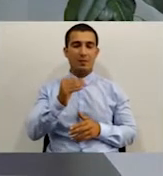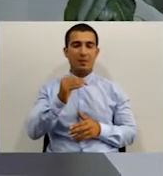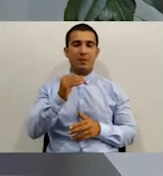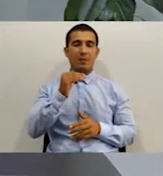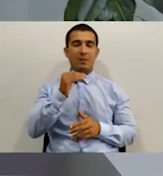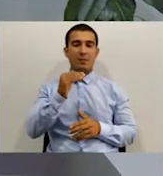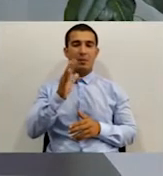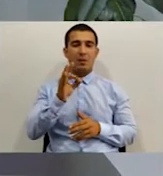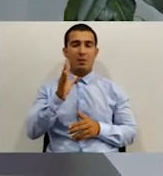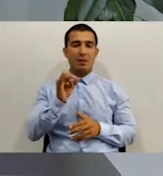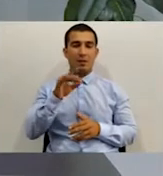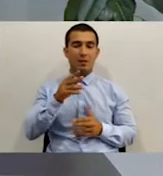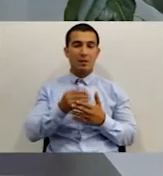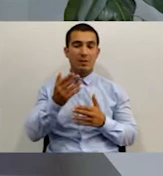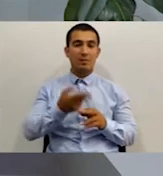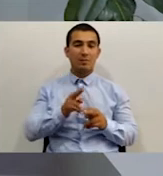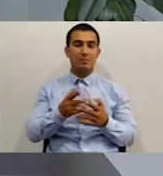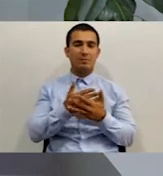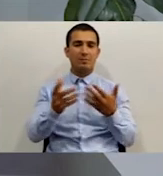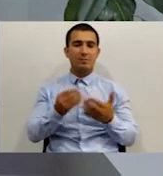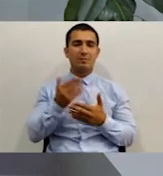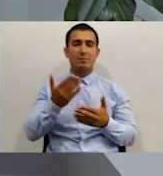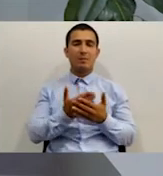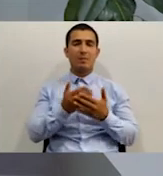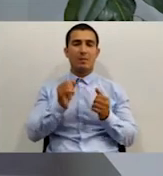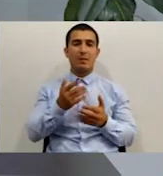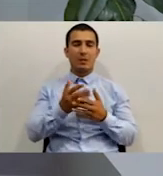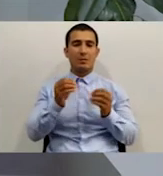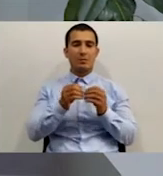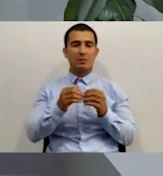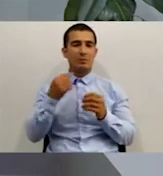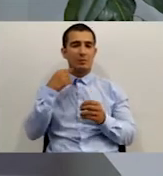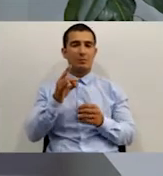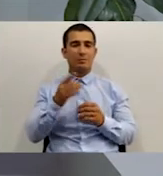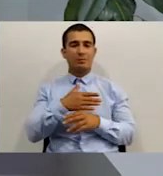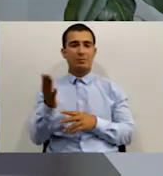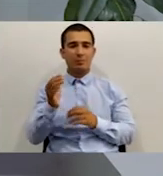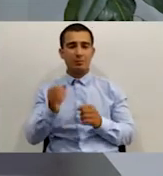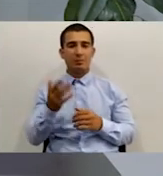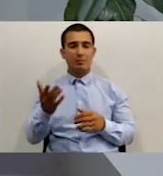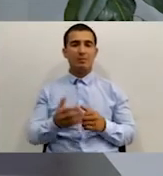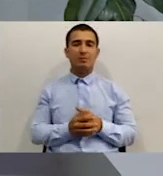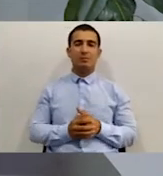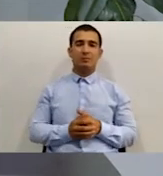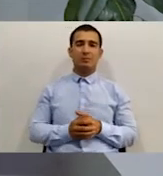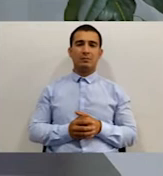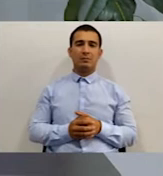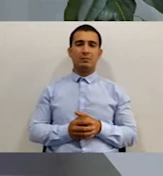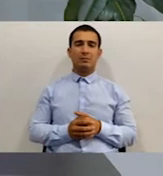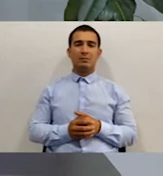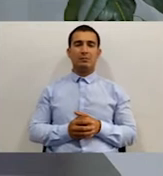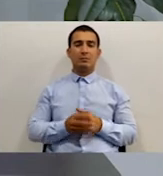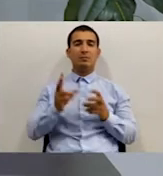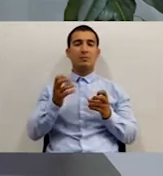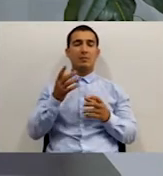uchun 100 piksel o'ngga chizsin va misol uchun o'ngga burilsin. Qalamning yo'nalishi o'ngga